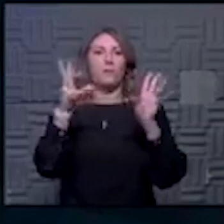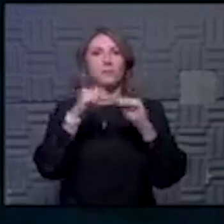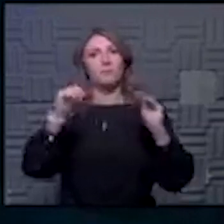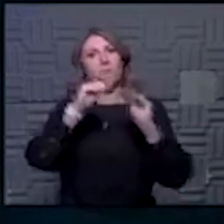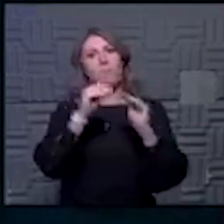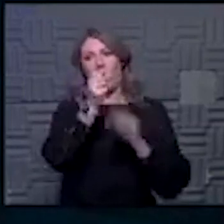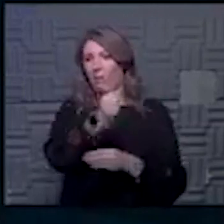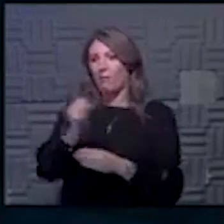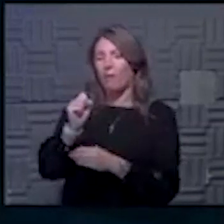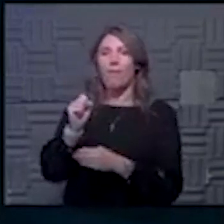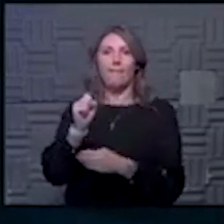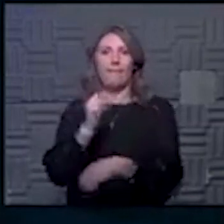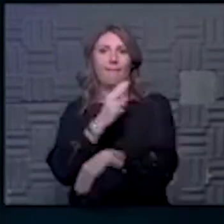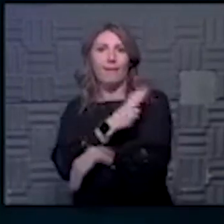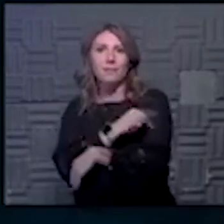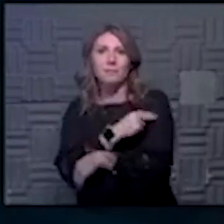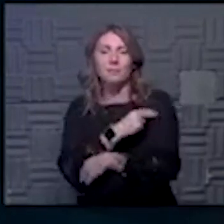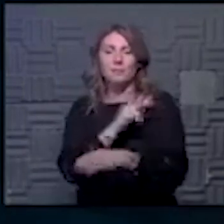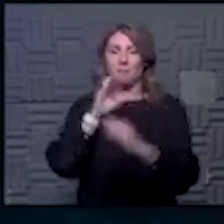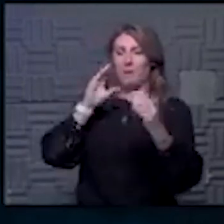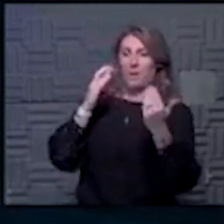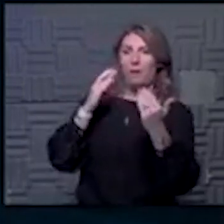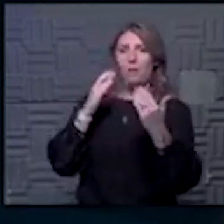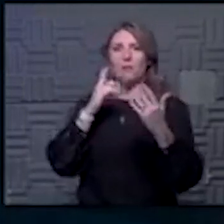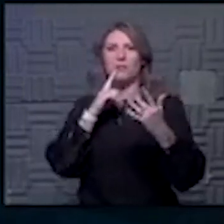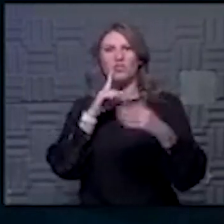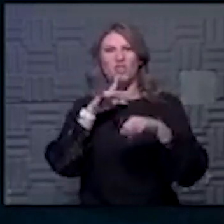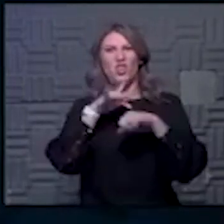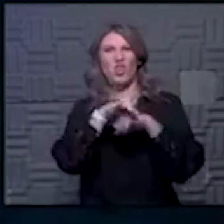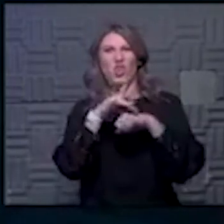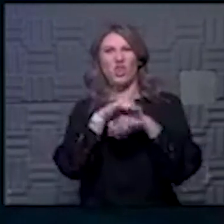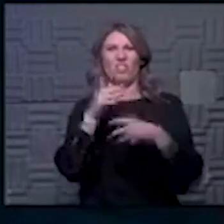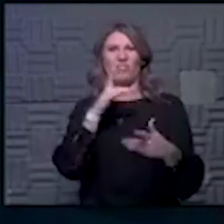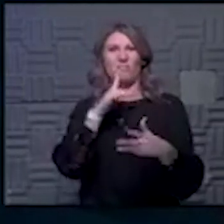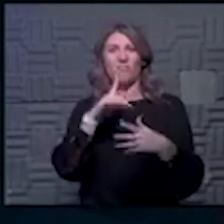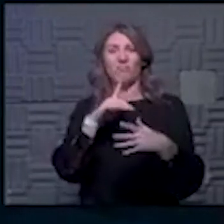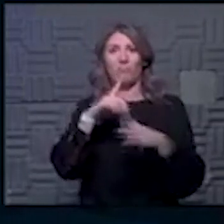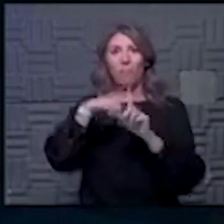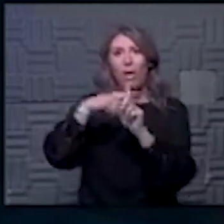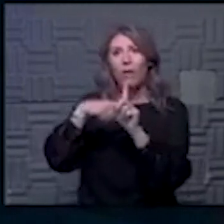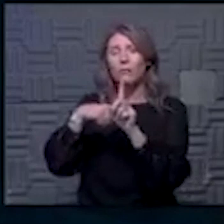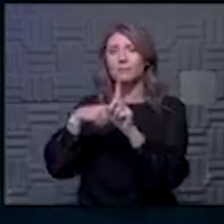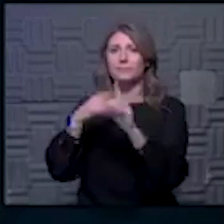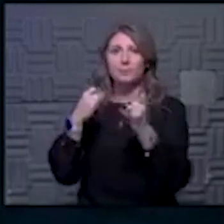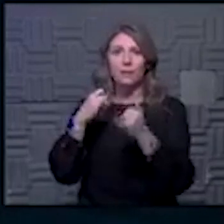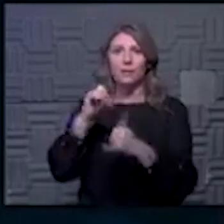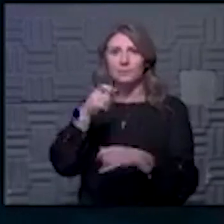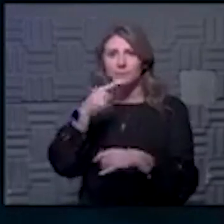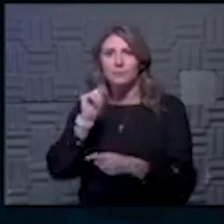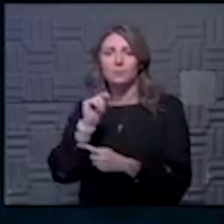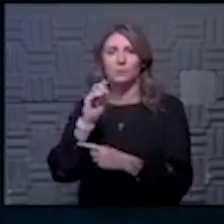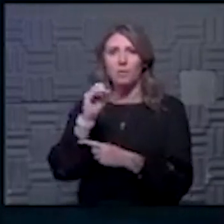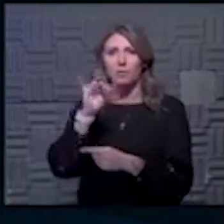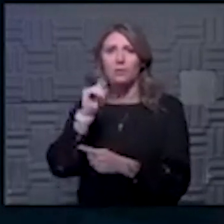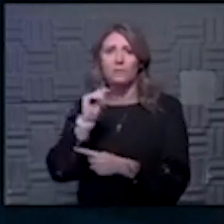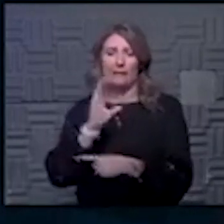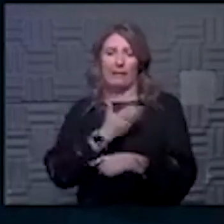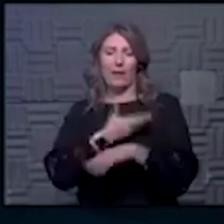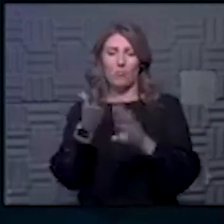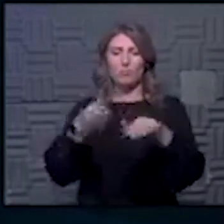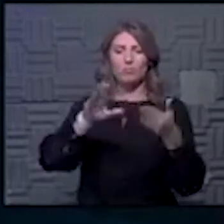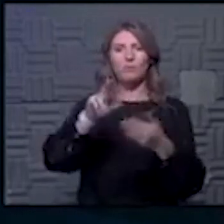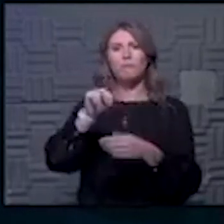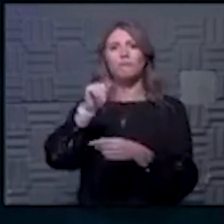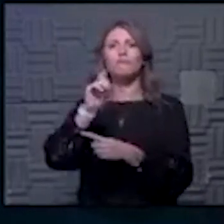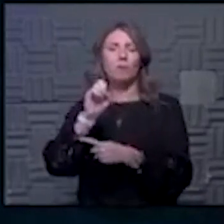in September and October compared to the early months. Also, our hospitalized mortality rate was lower in